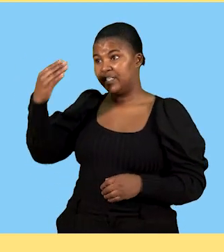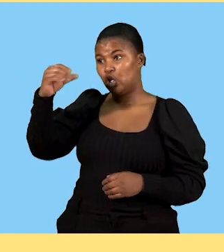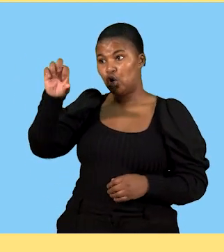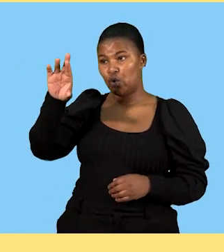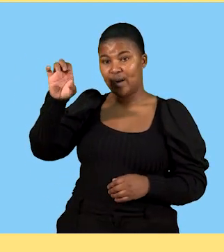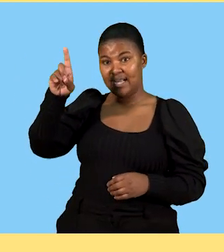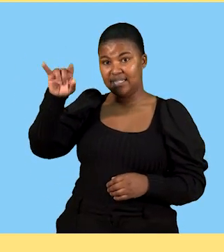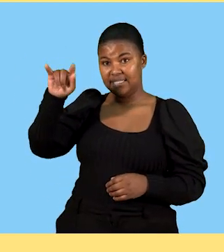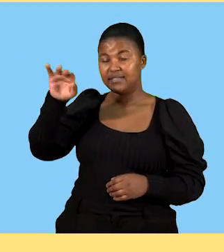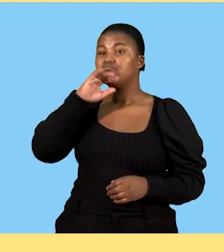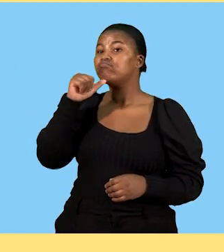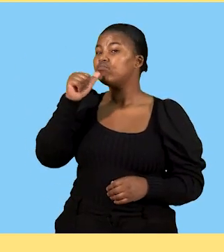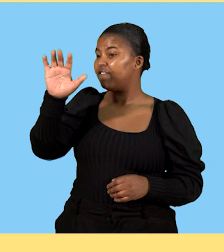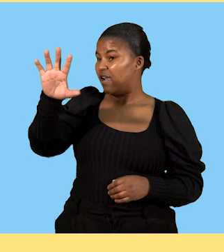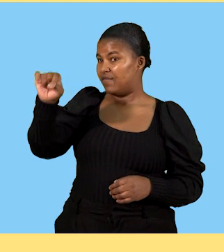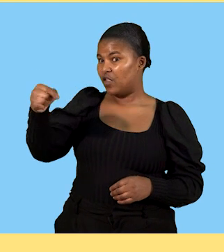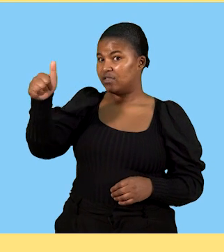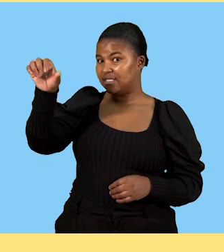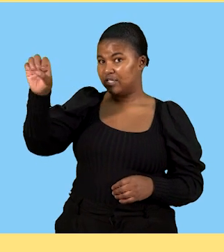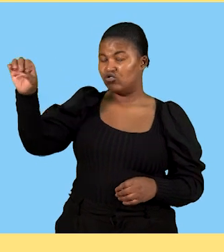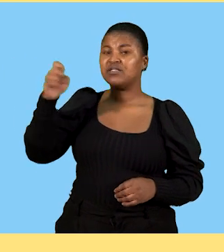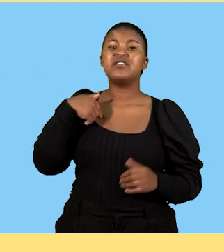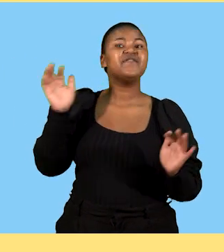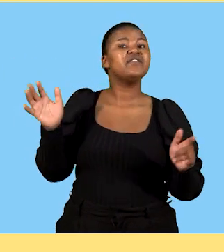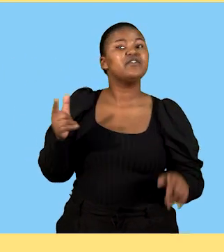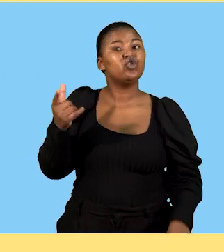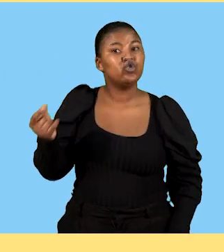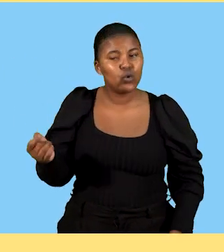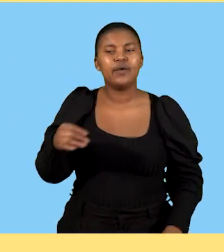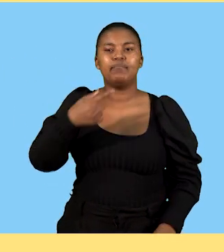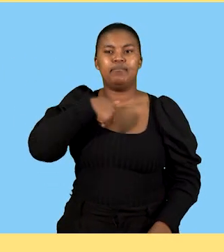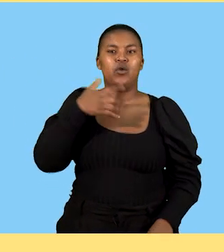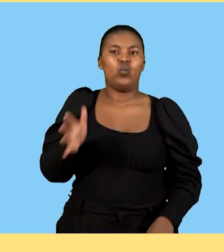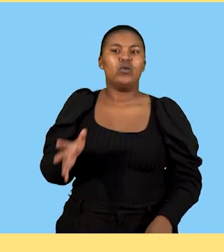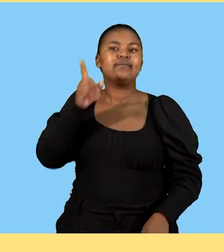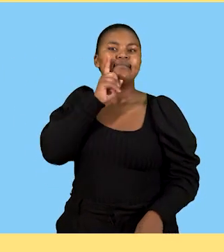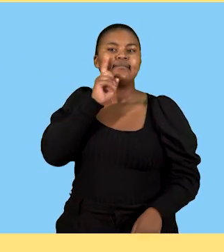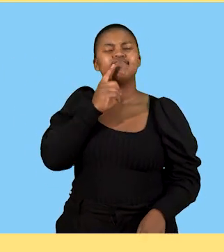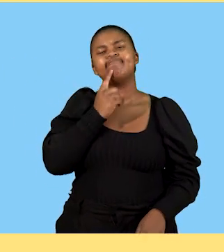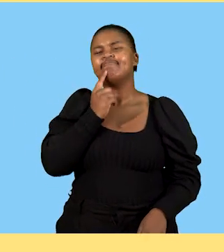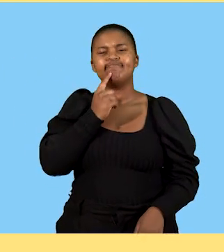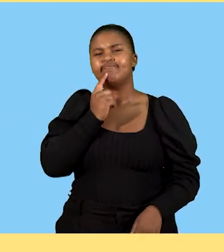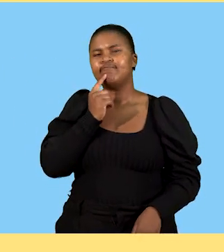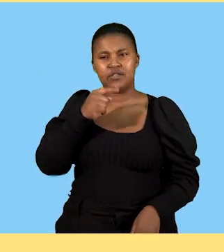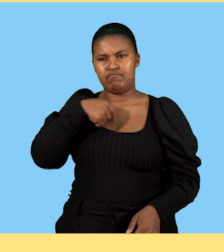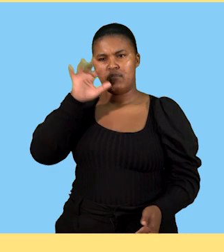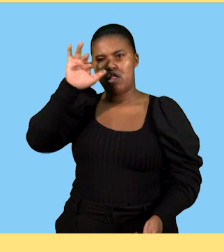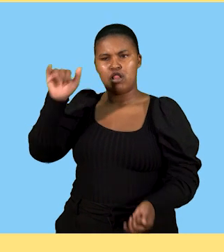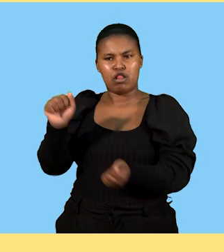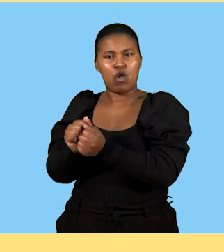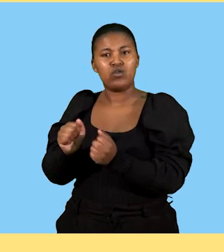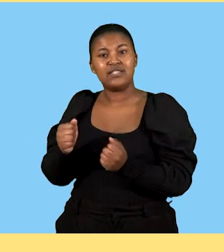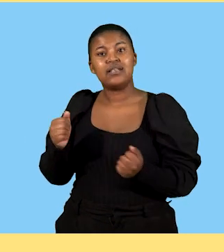expense 5,600. Once I have done that, I would then see that if I'm to close off my ledger